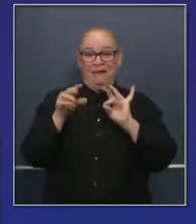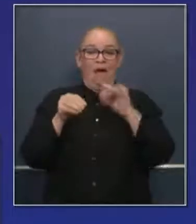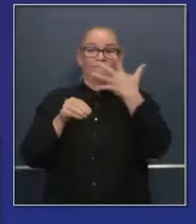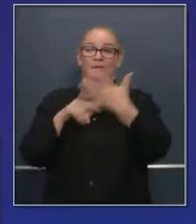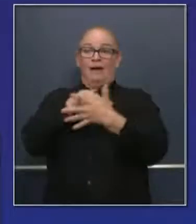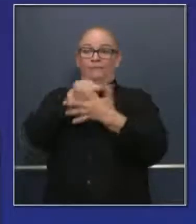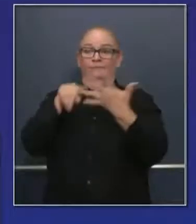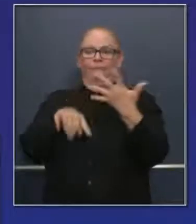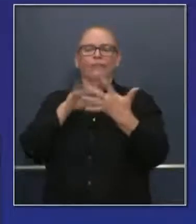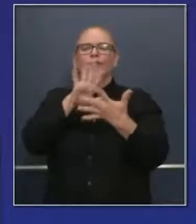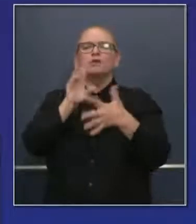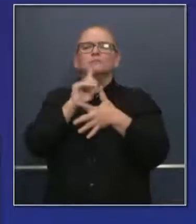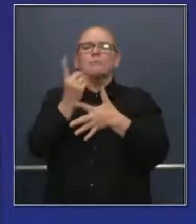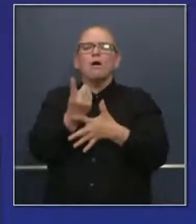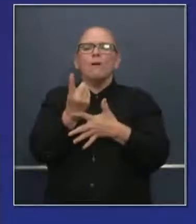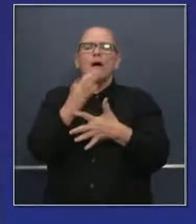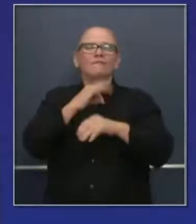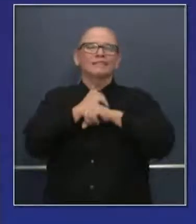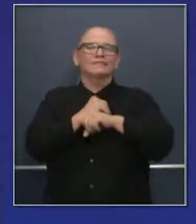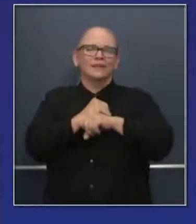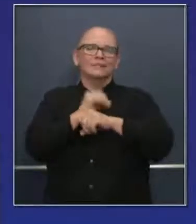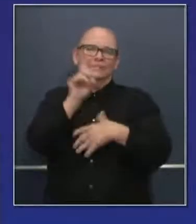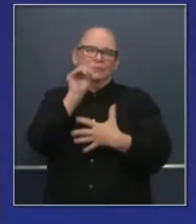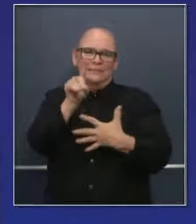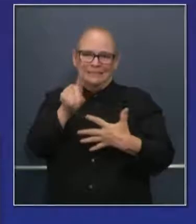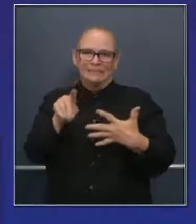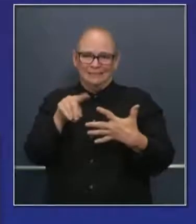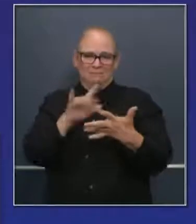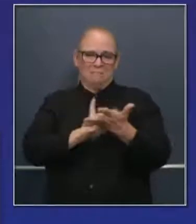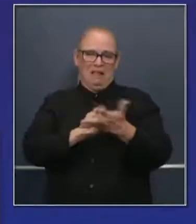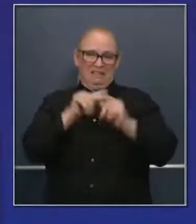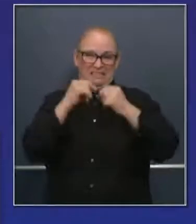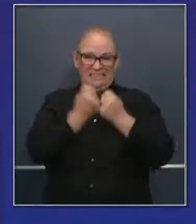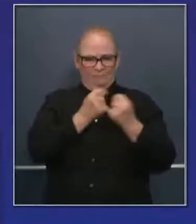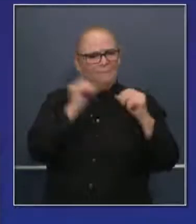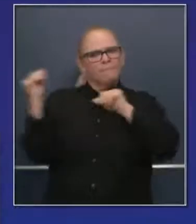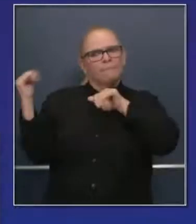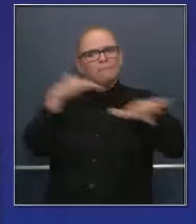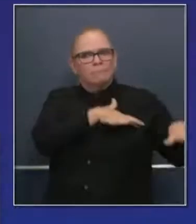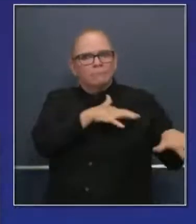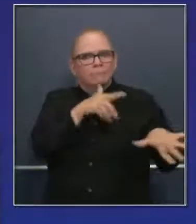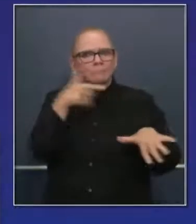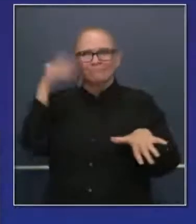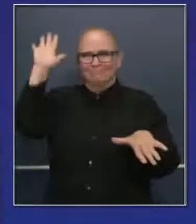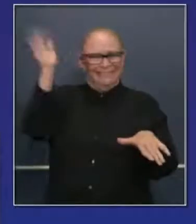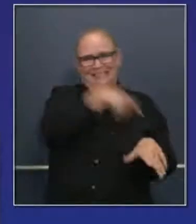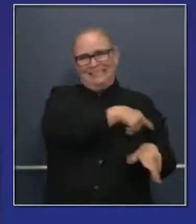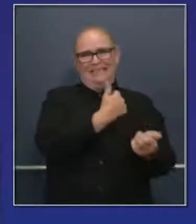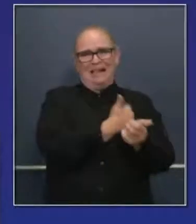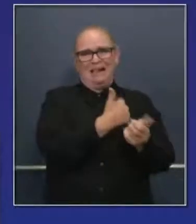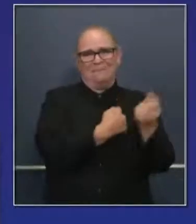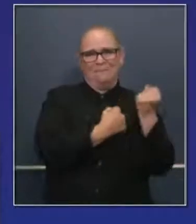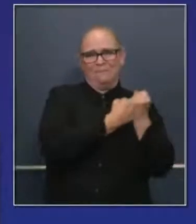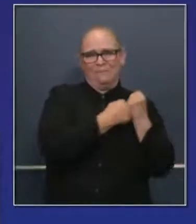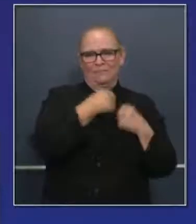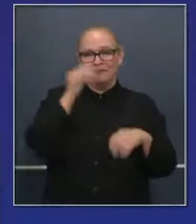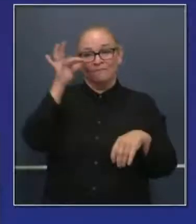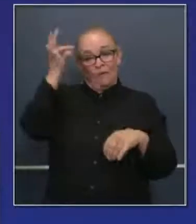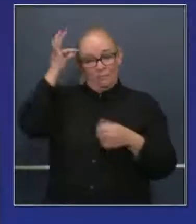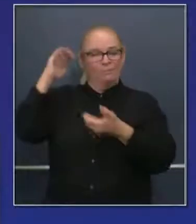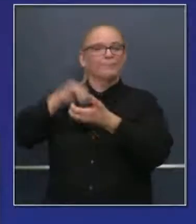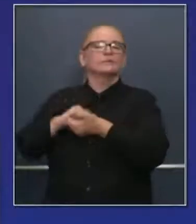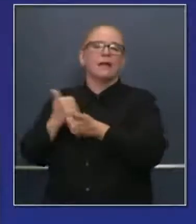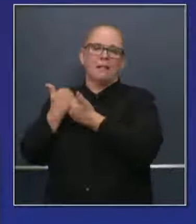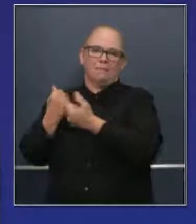medical teams are deployed now in the Central Valley. Again, federal partnerships, but also developing private partnerships,